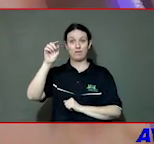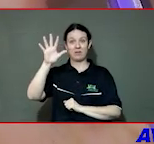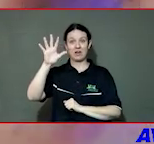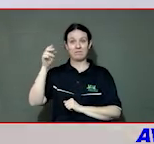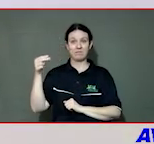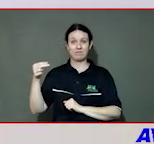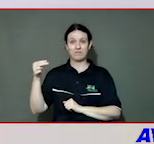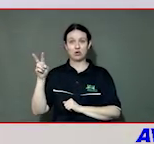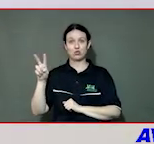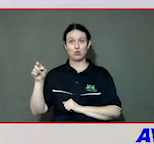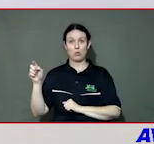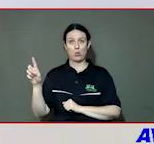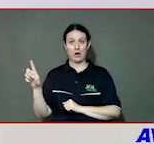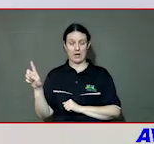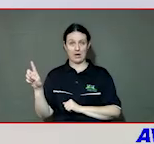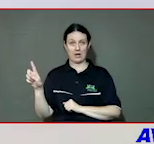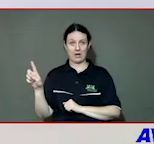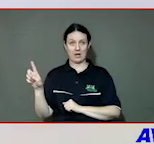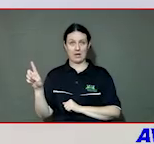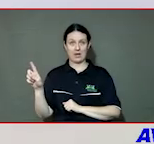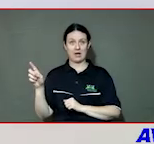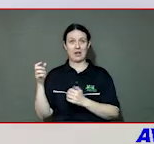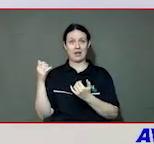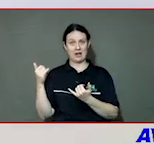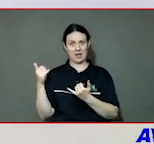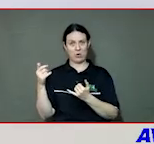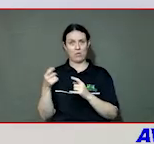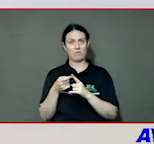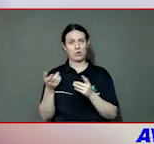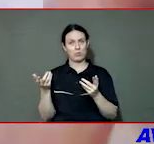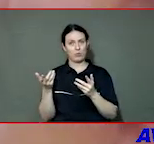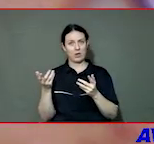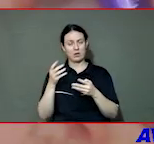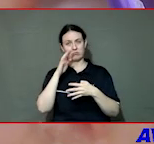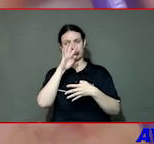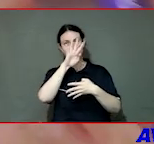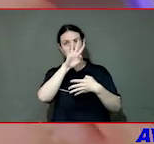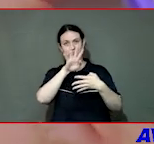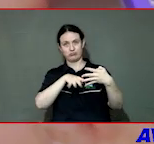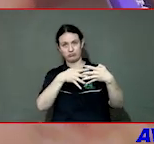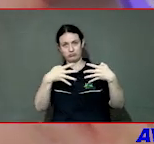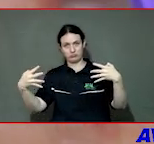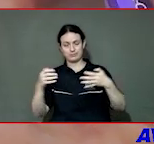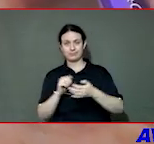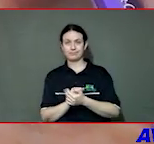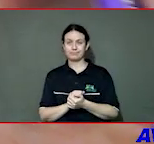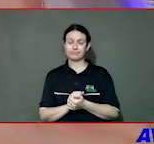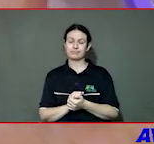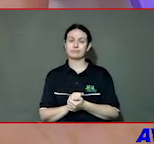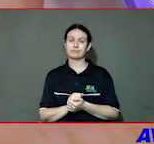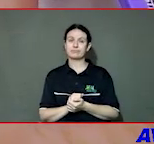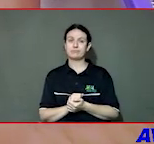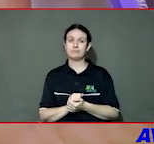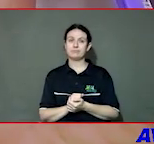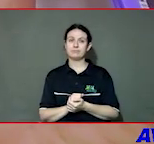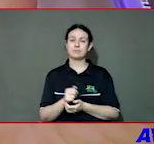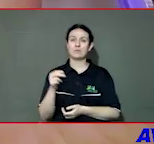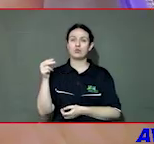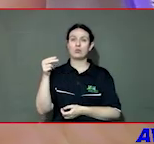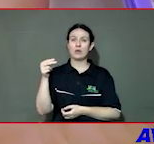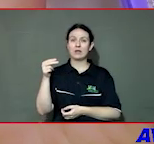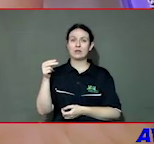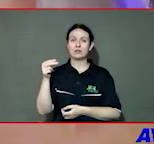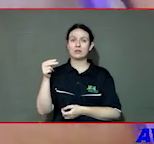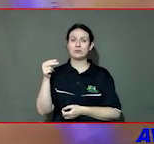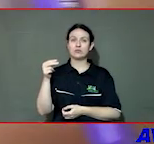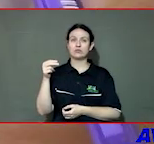hydrogen is 2,1. Read that from your periodic table. So that means that H is